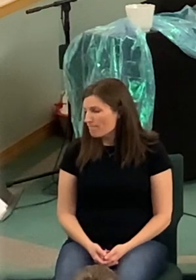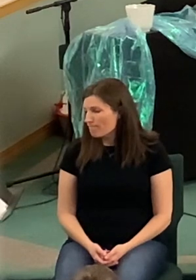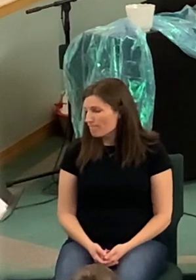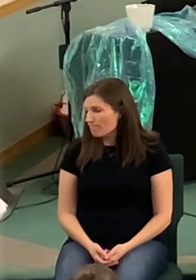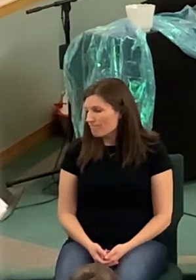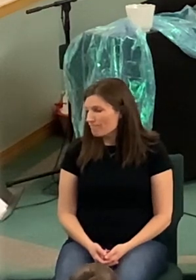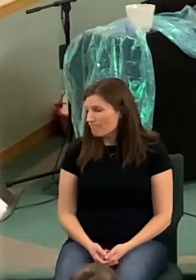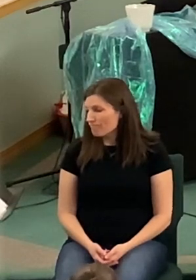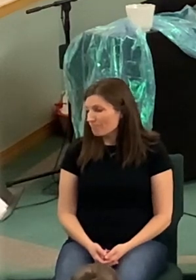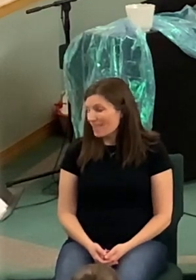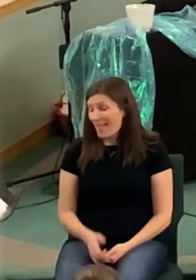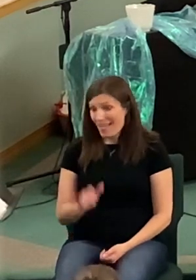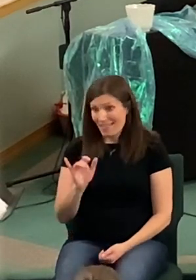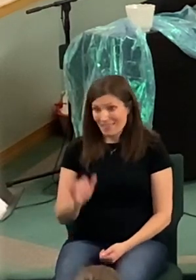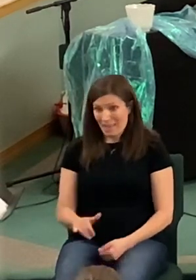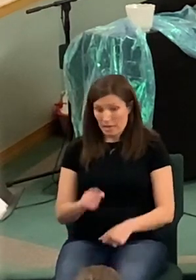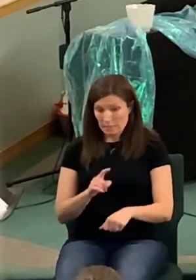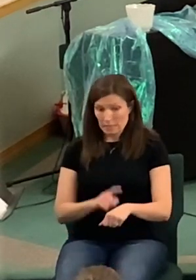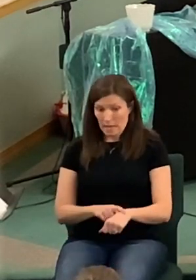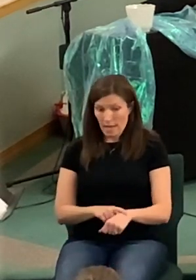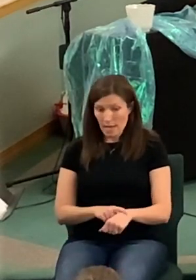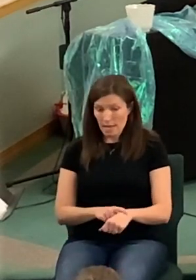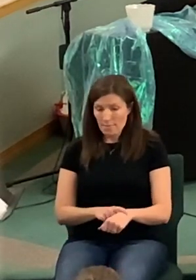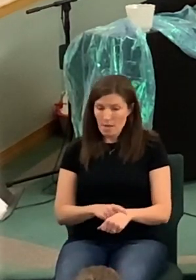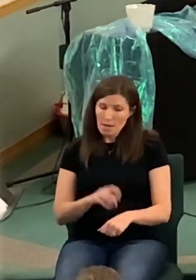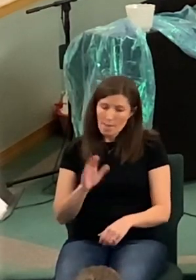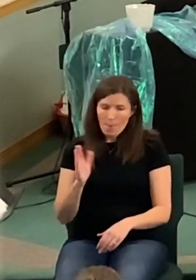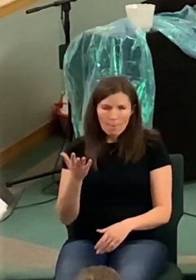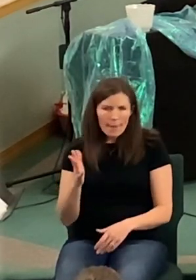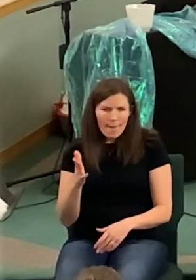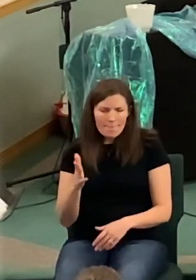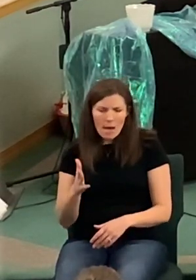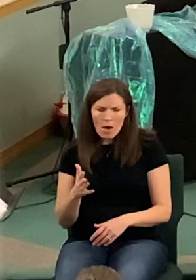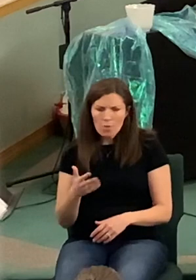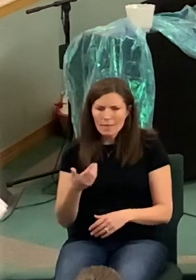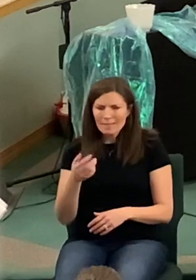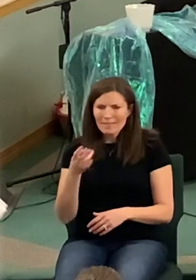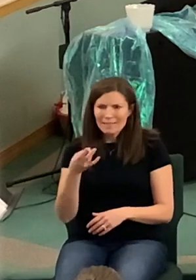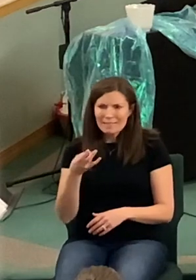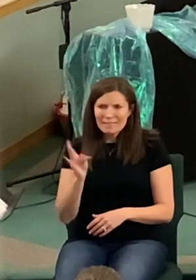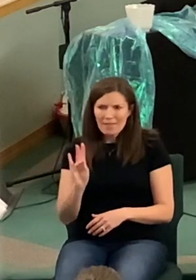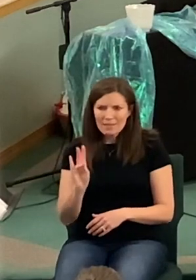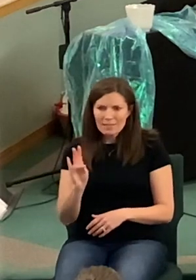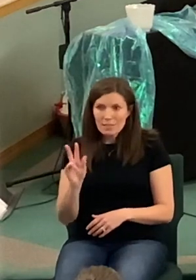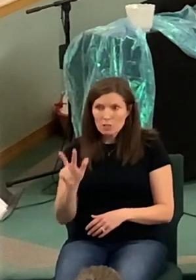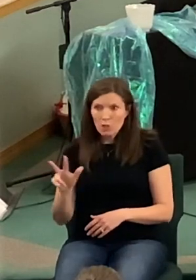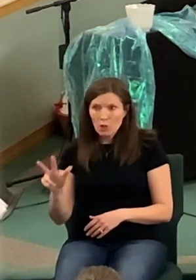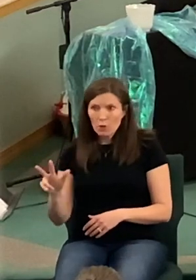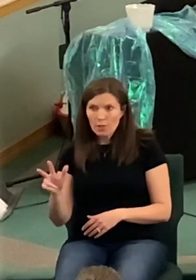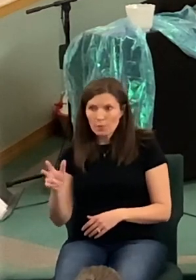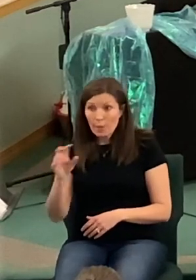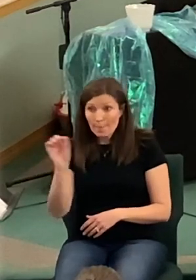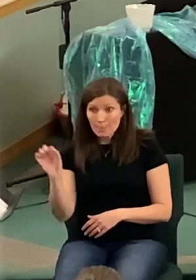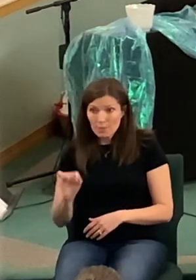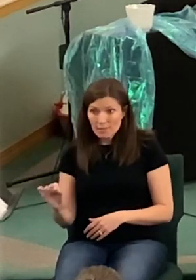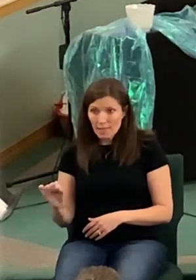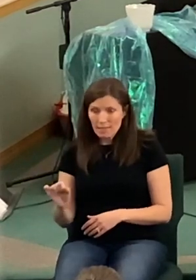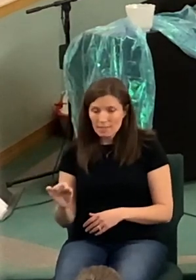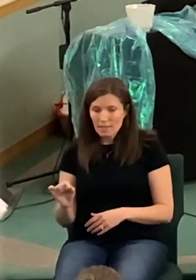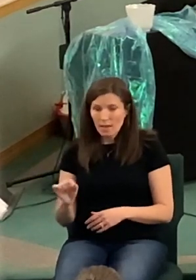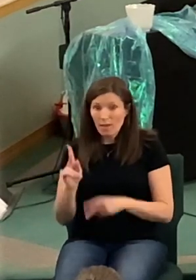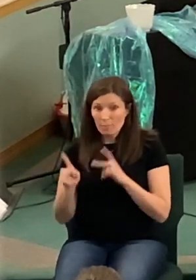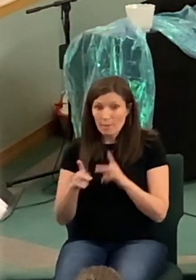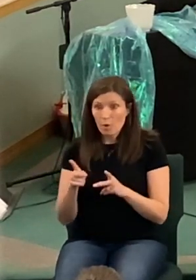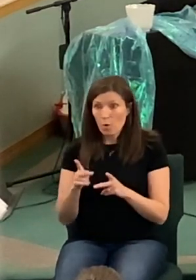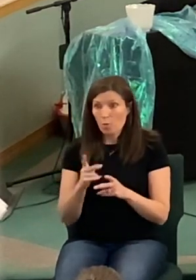At this time, most people estimate that between 17 to 33% of the population in the Roman Empire were